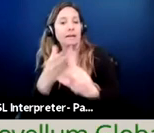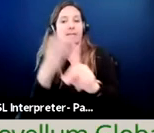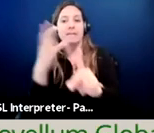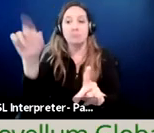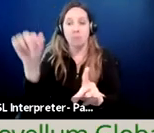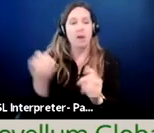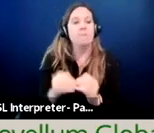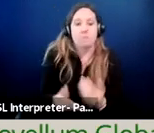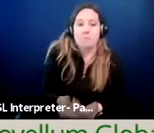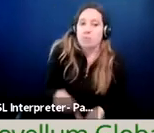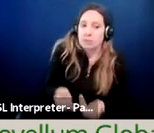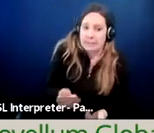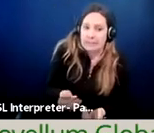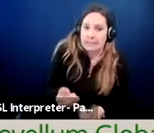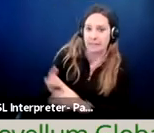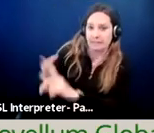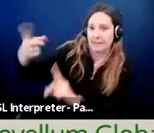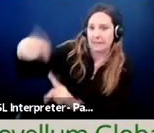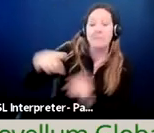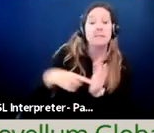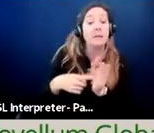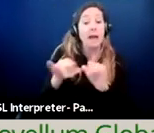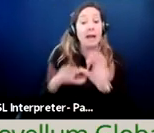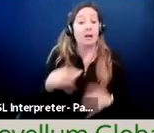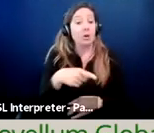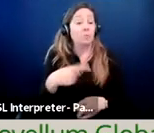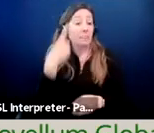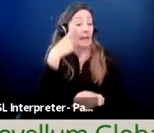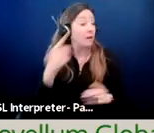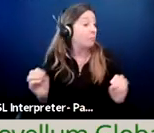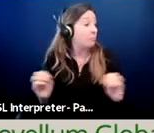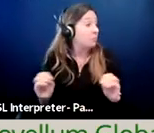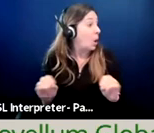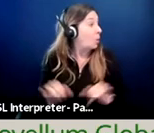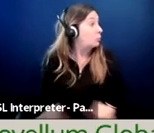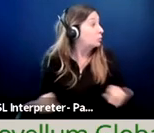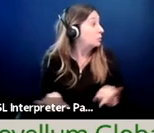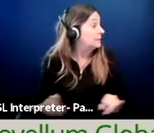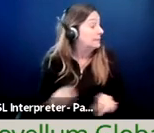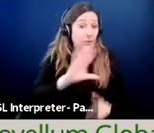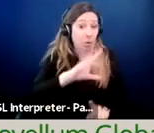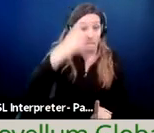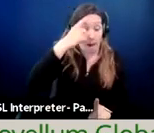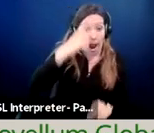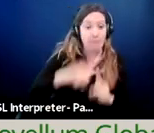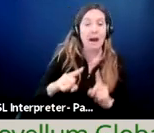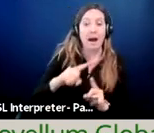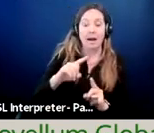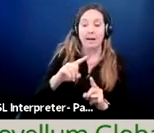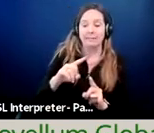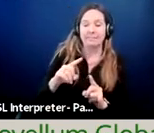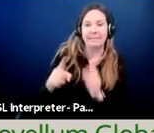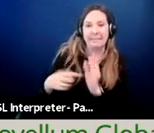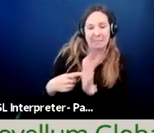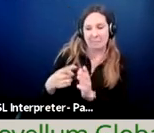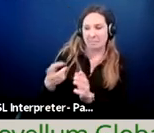that it's not routine in their heads, but when it sounds routine, where a consultant will sort of dress it up a little bit more,